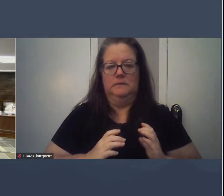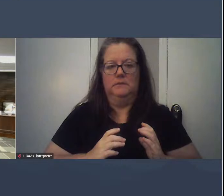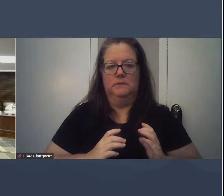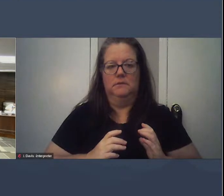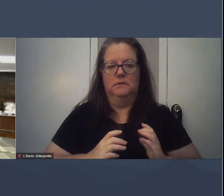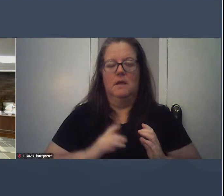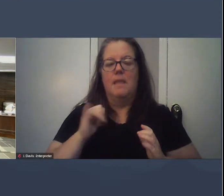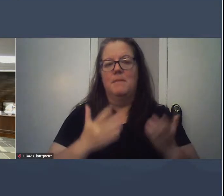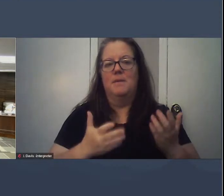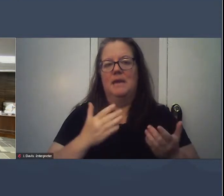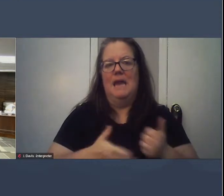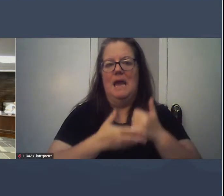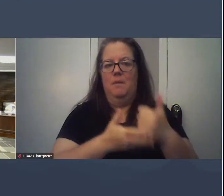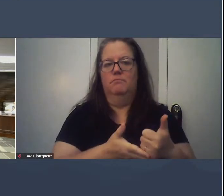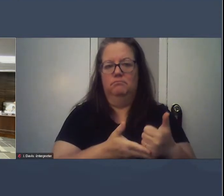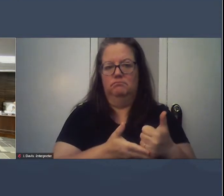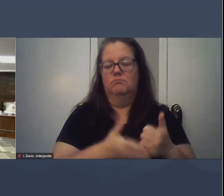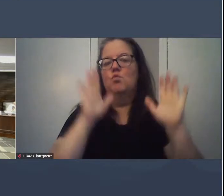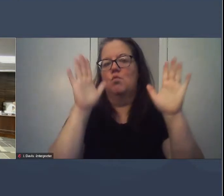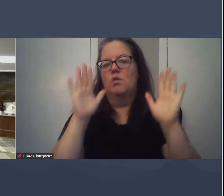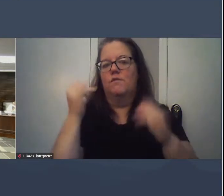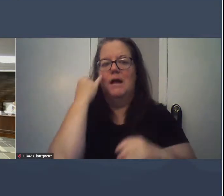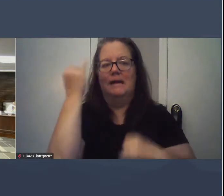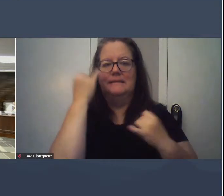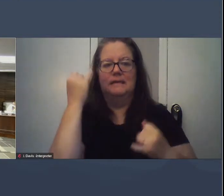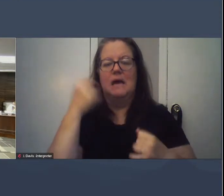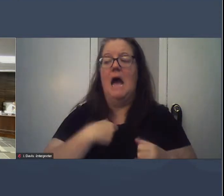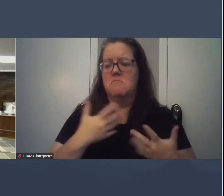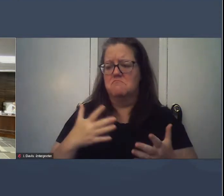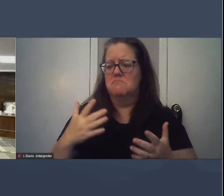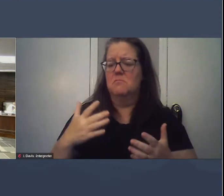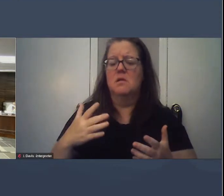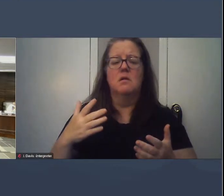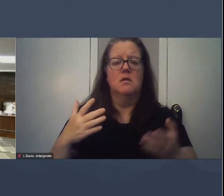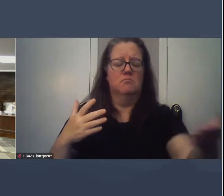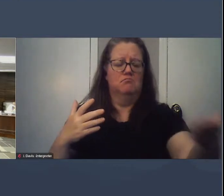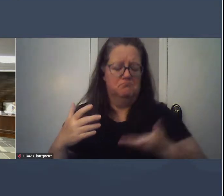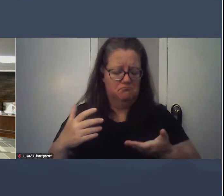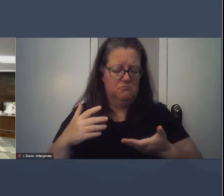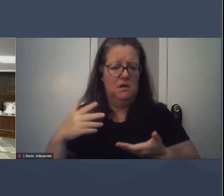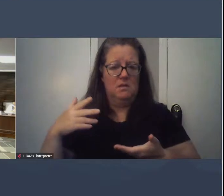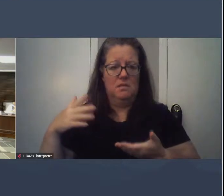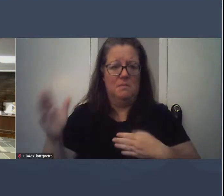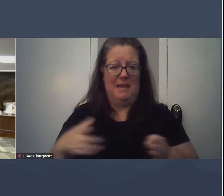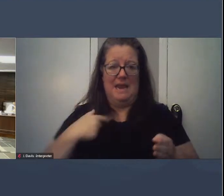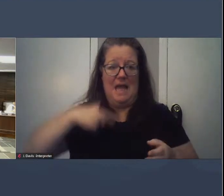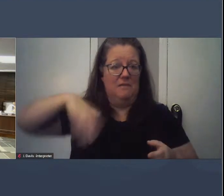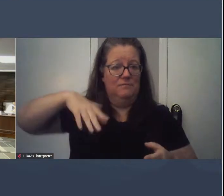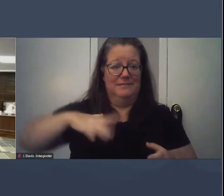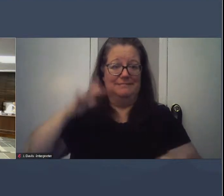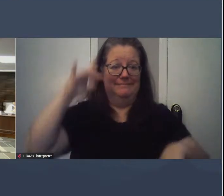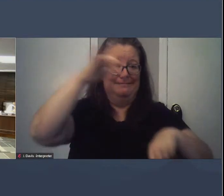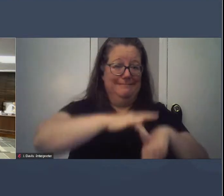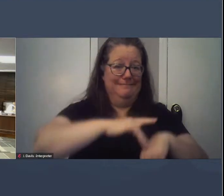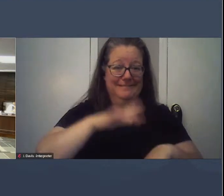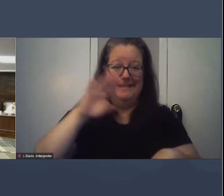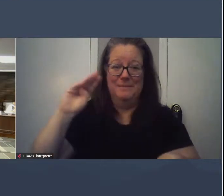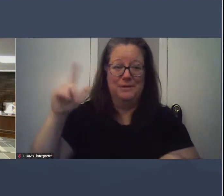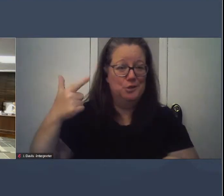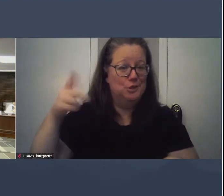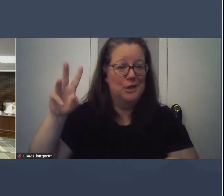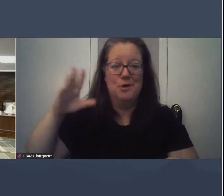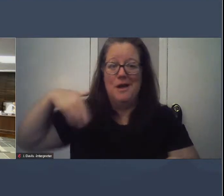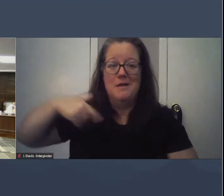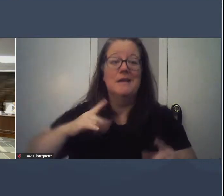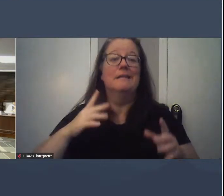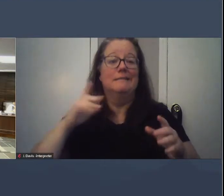be helpful. That's a great idea. Because I've received the plan and I haven't made my trip down there. I need to go look at it. Yeah, no, we can do